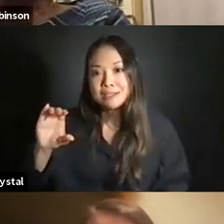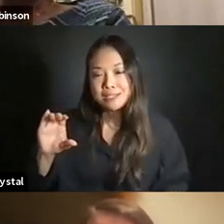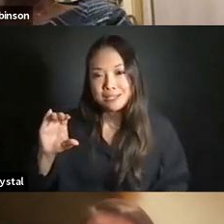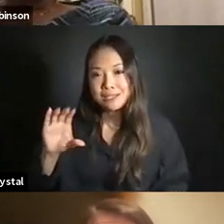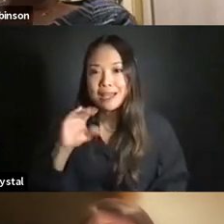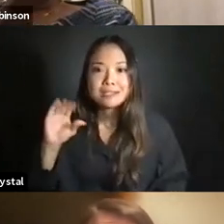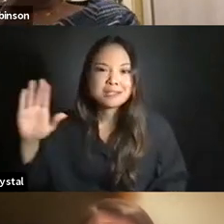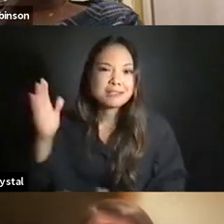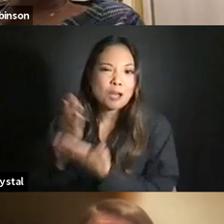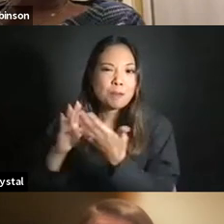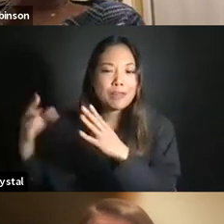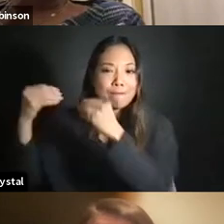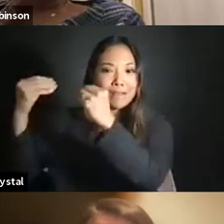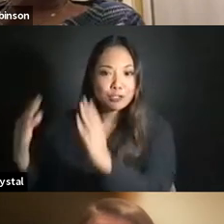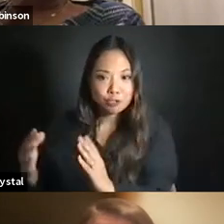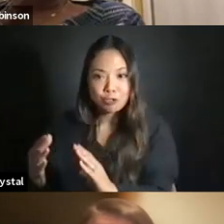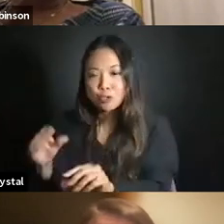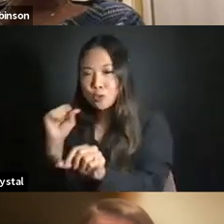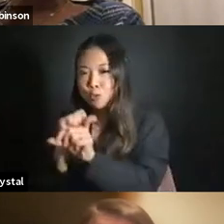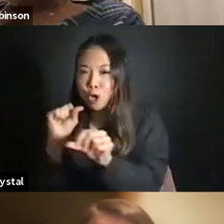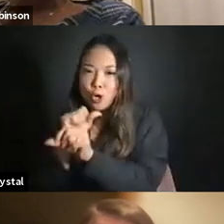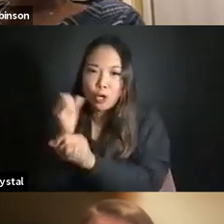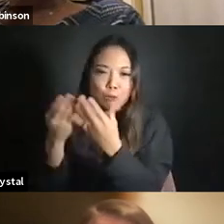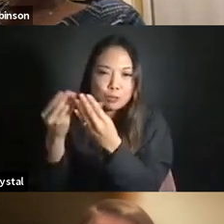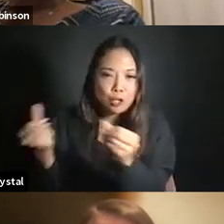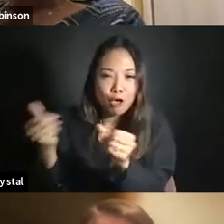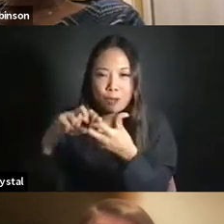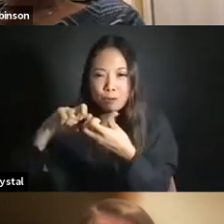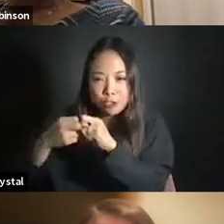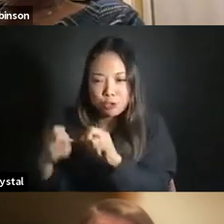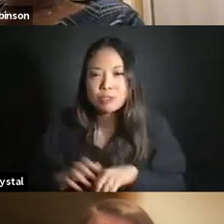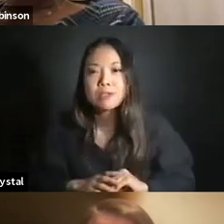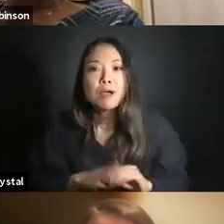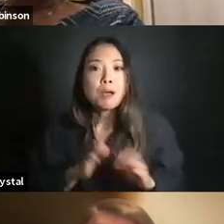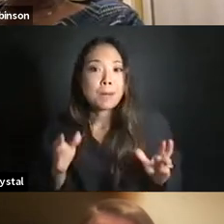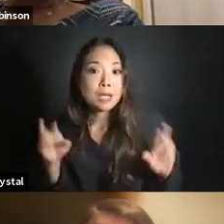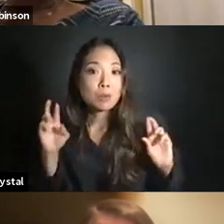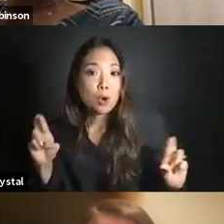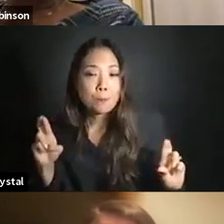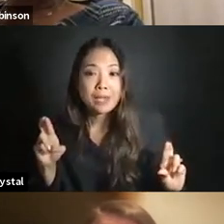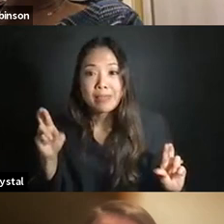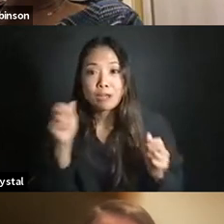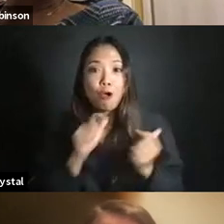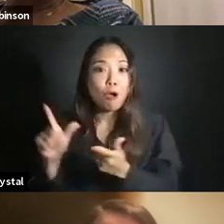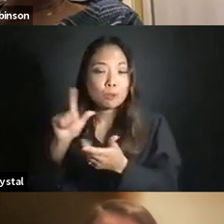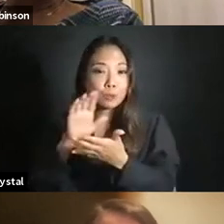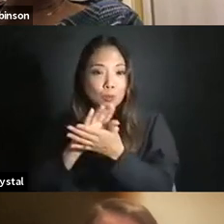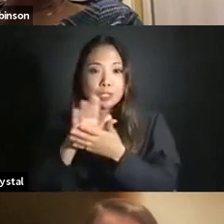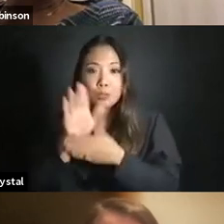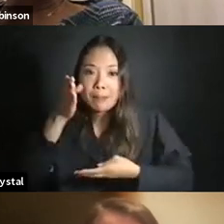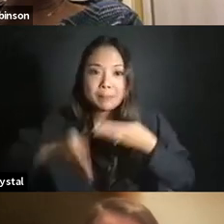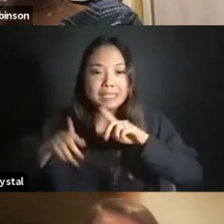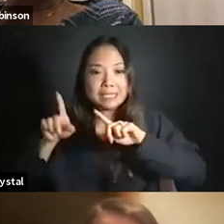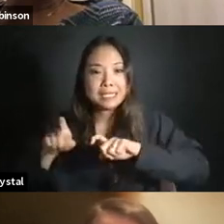with to work through some of those kinks but we do expect that every school will have testing completed by this thursday at least the first